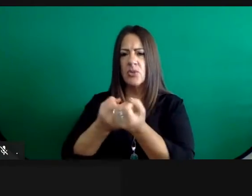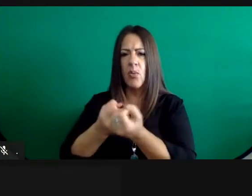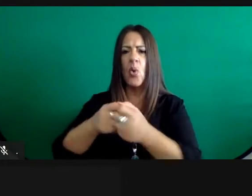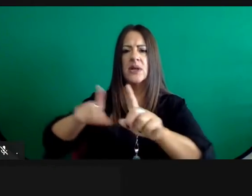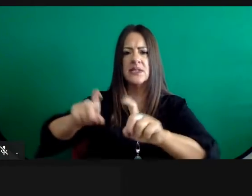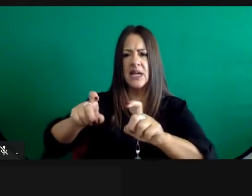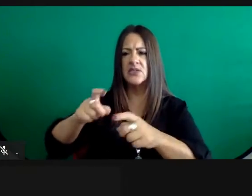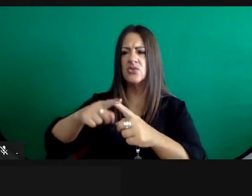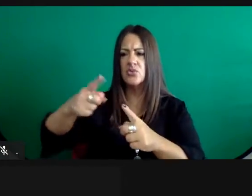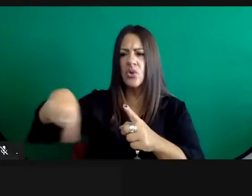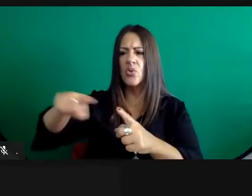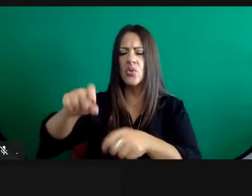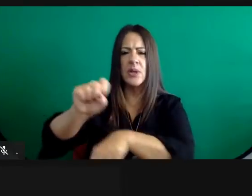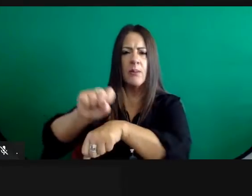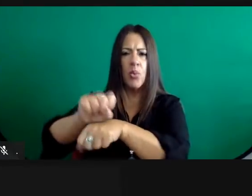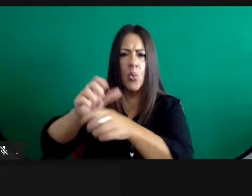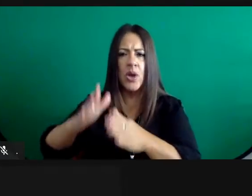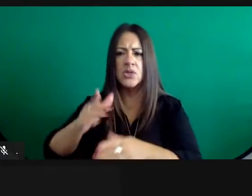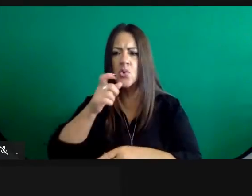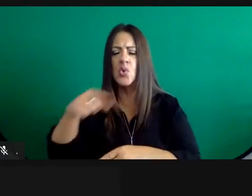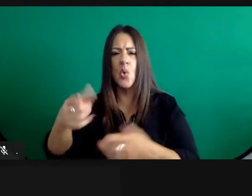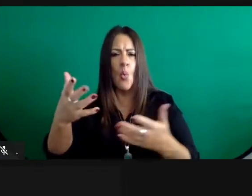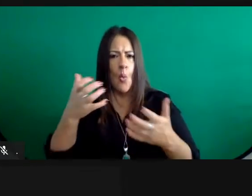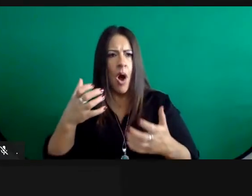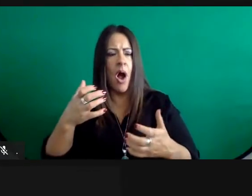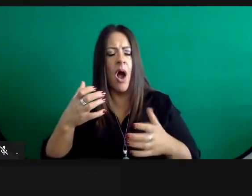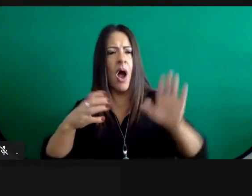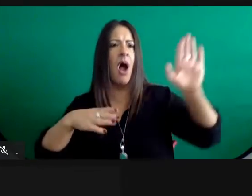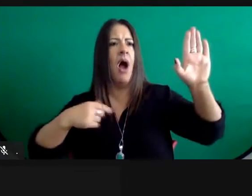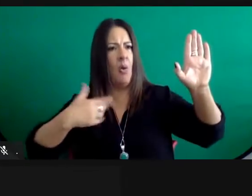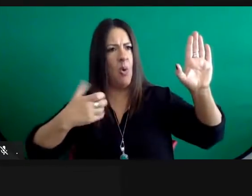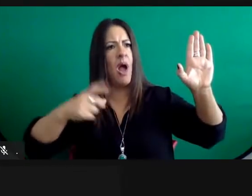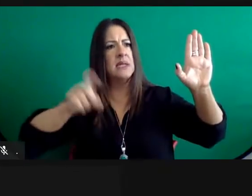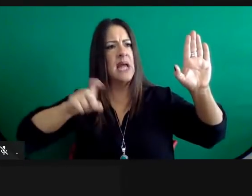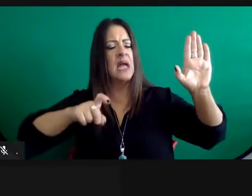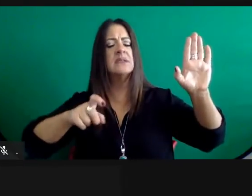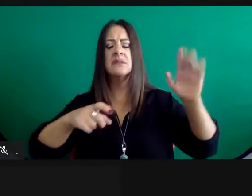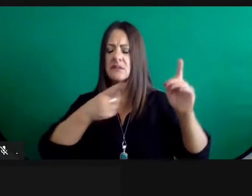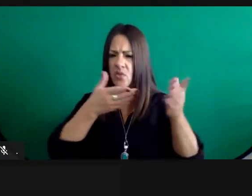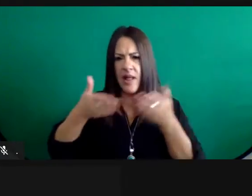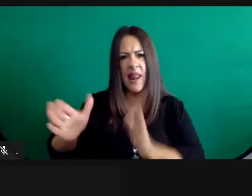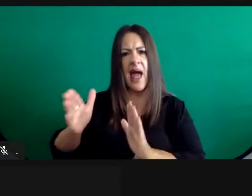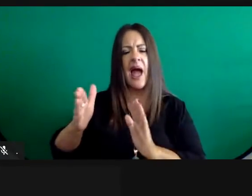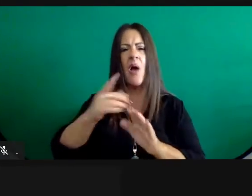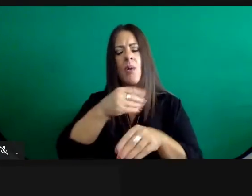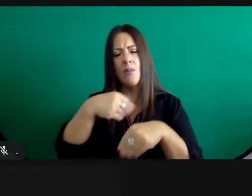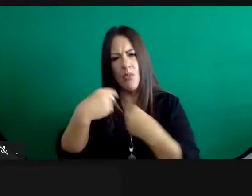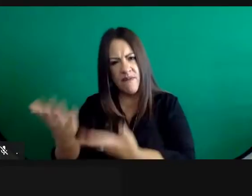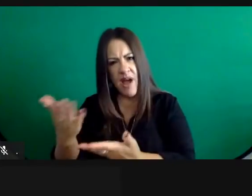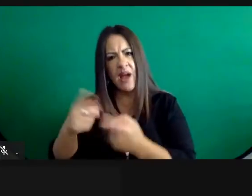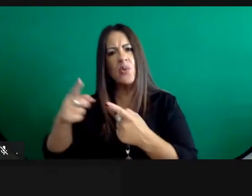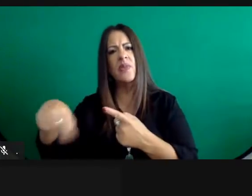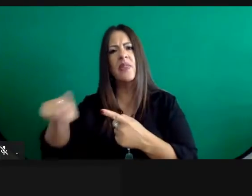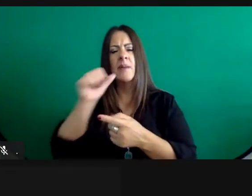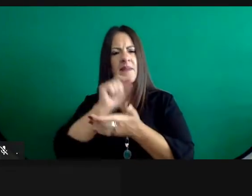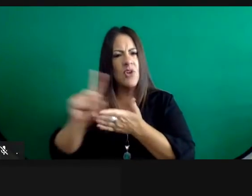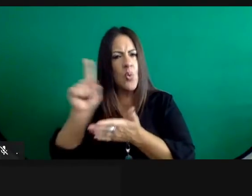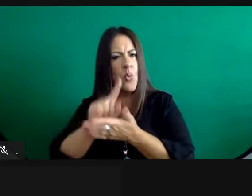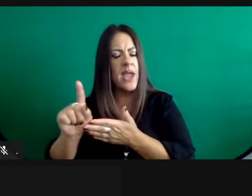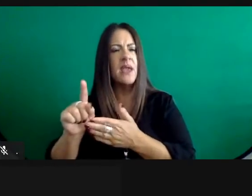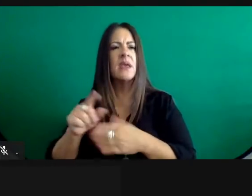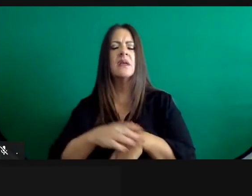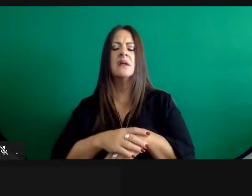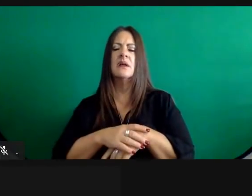are volunteering and wanting to be tested on a regular basis, that be provided, that weekly testing helps